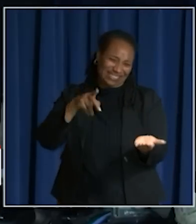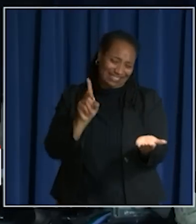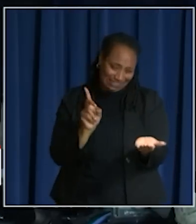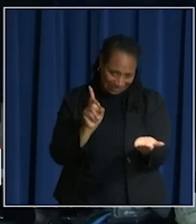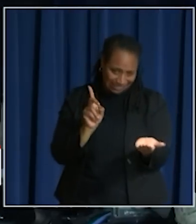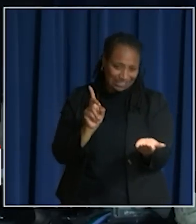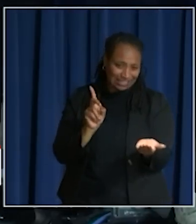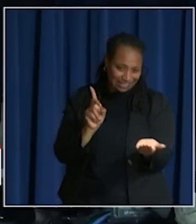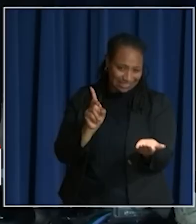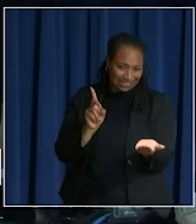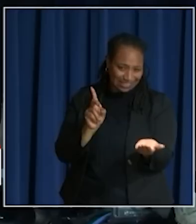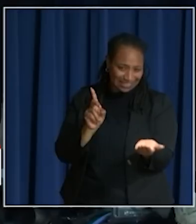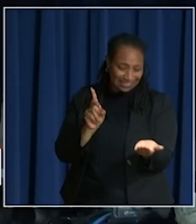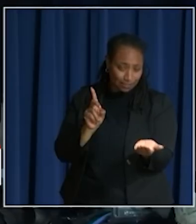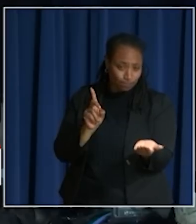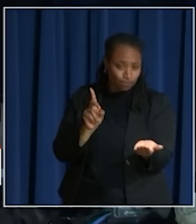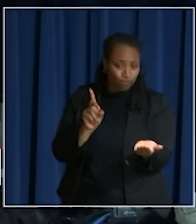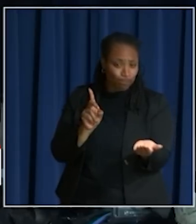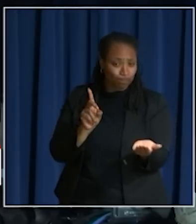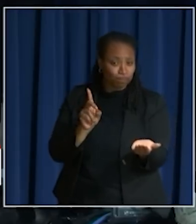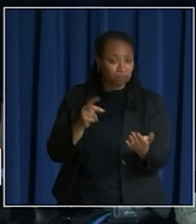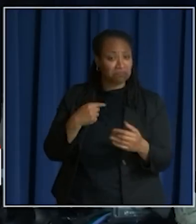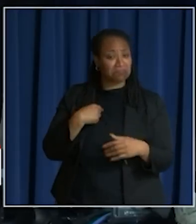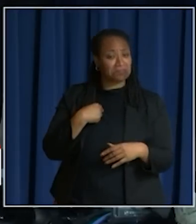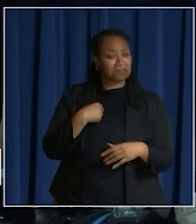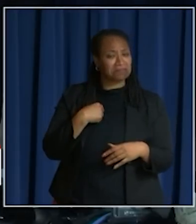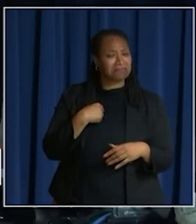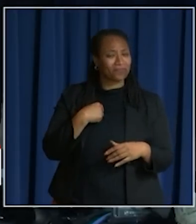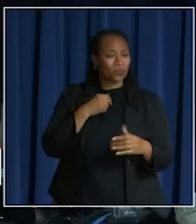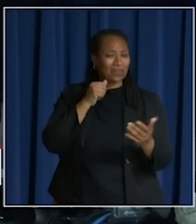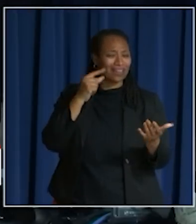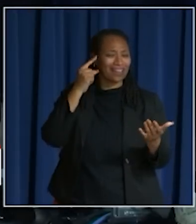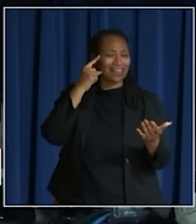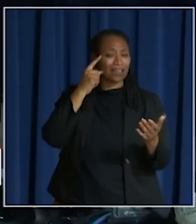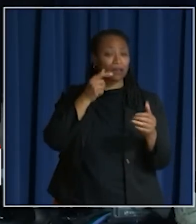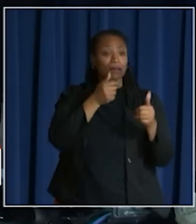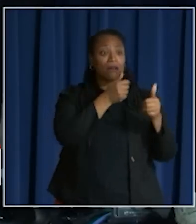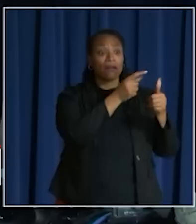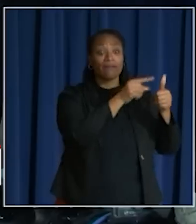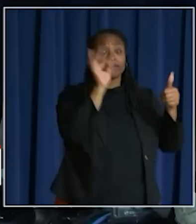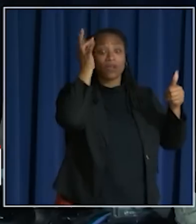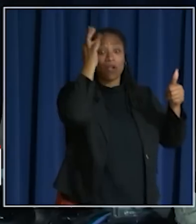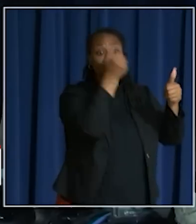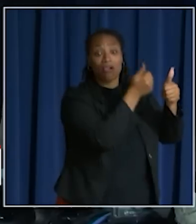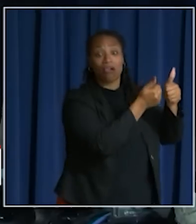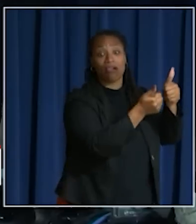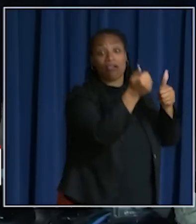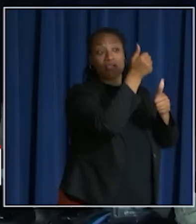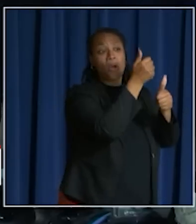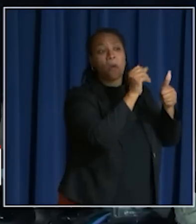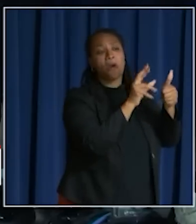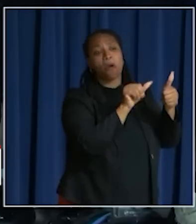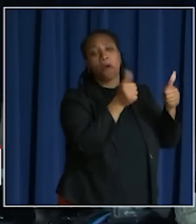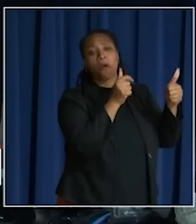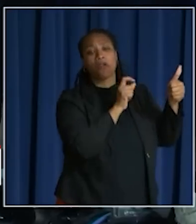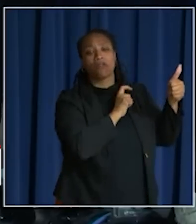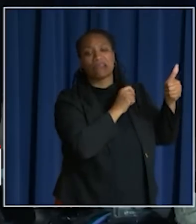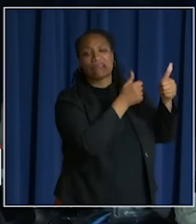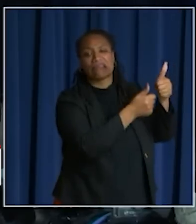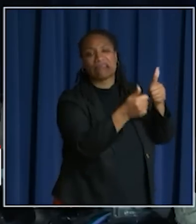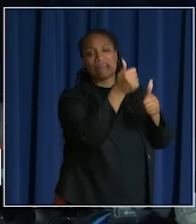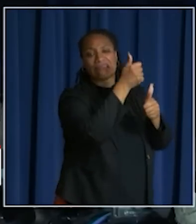to, among those officials who are law enforcement officials who have experience working together, I don't